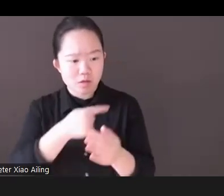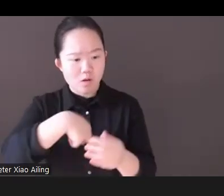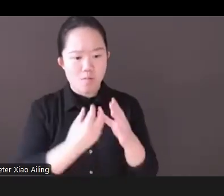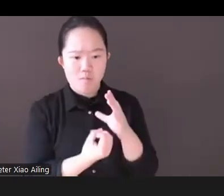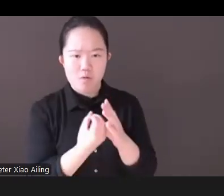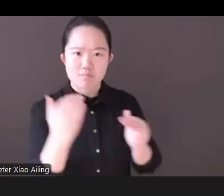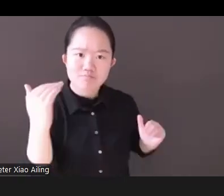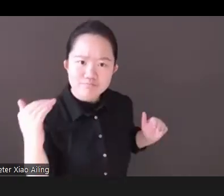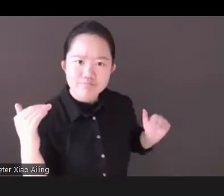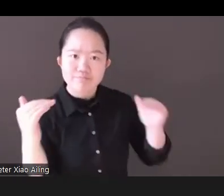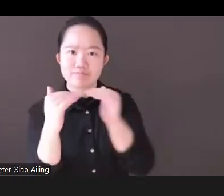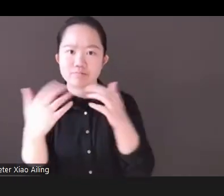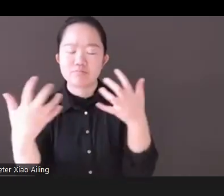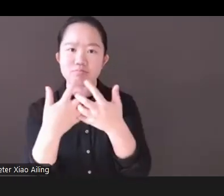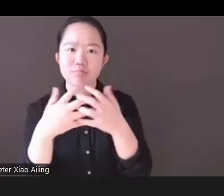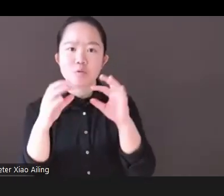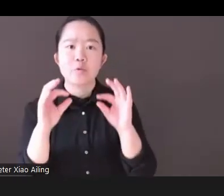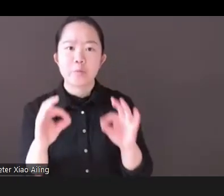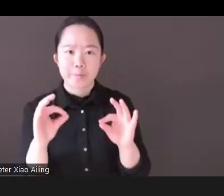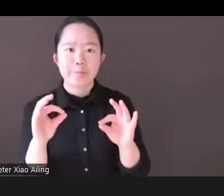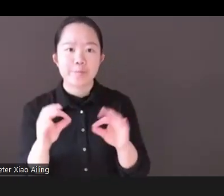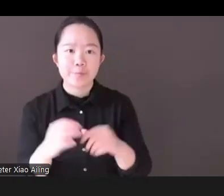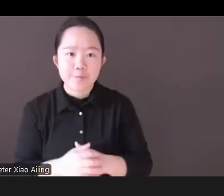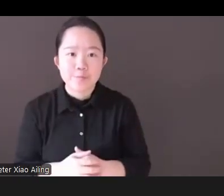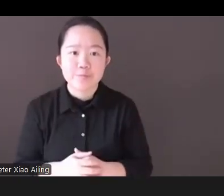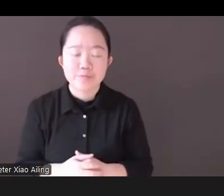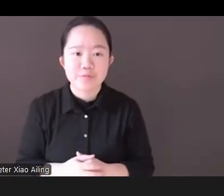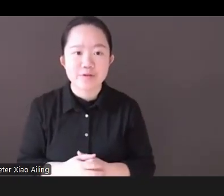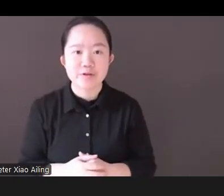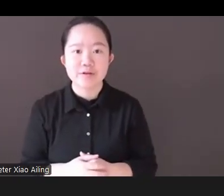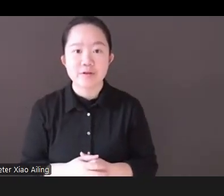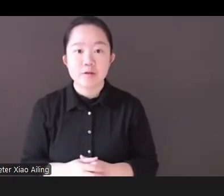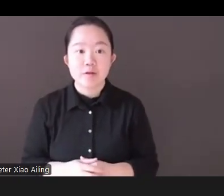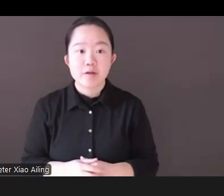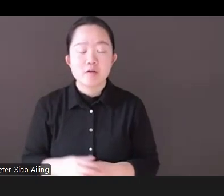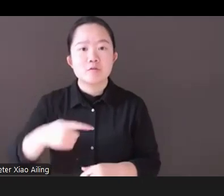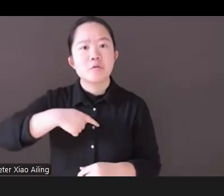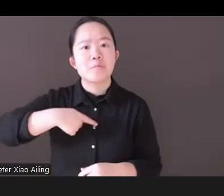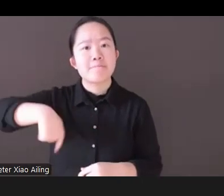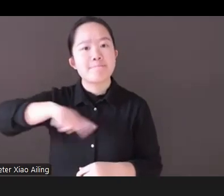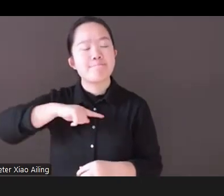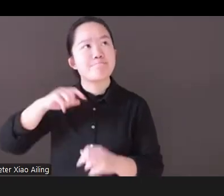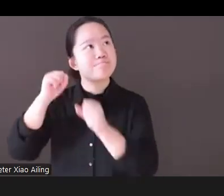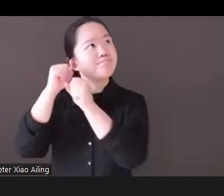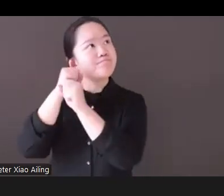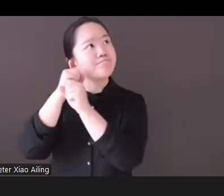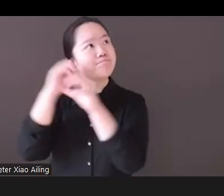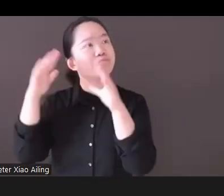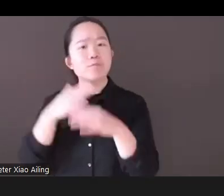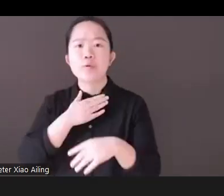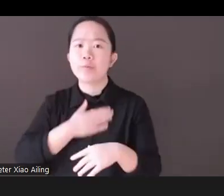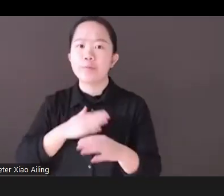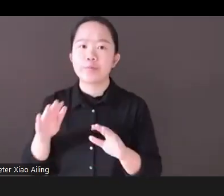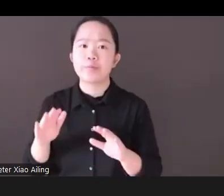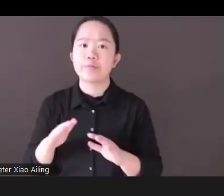expect for this e-service to give us a very good overview of where there is or might be non-compliance. It will also give